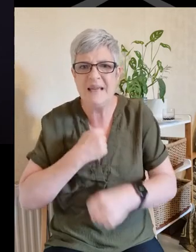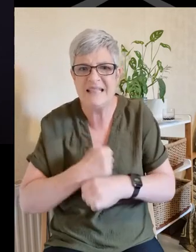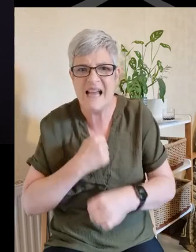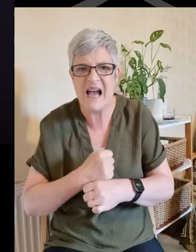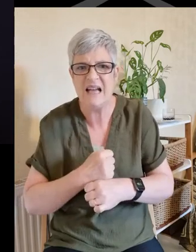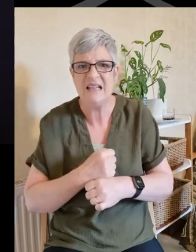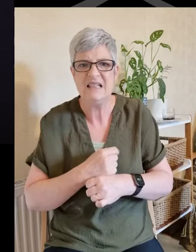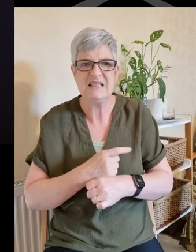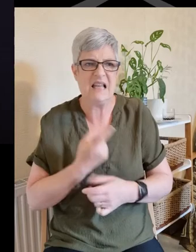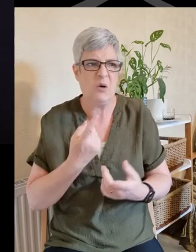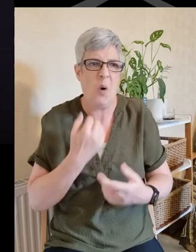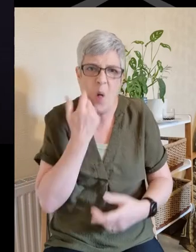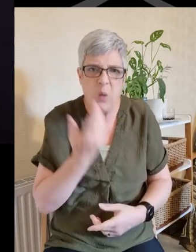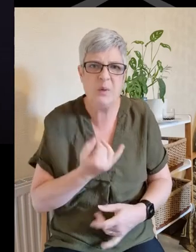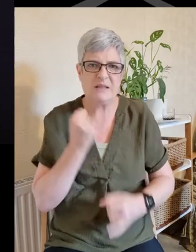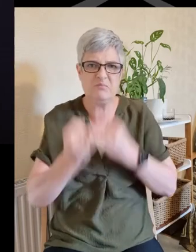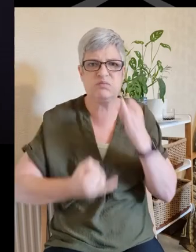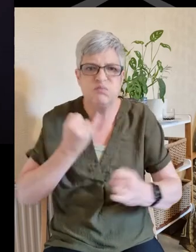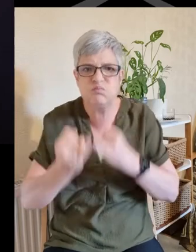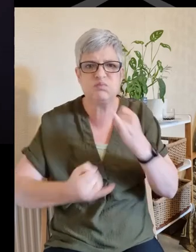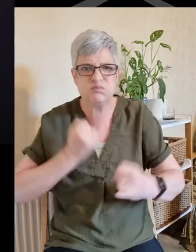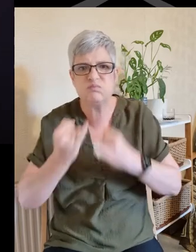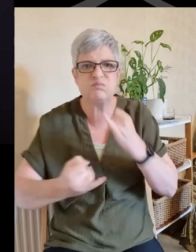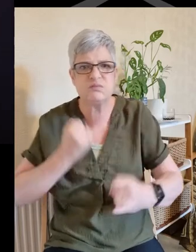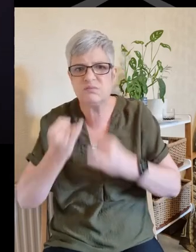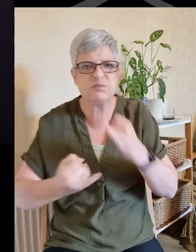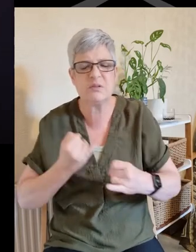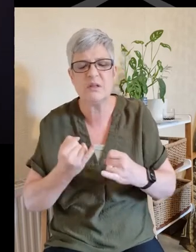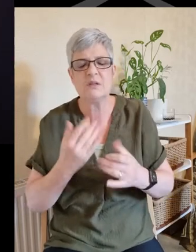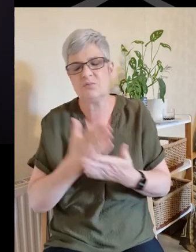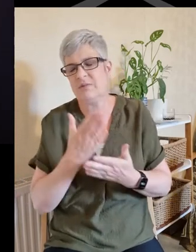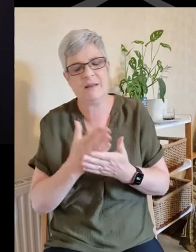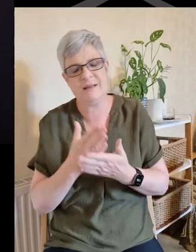up to that supposed article of faith.